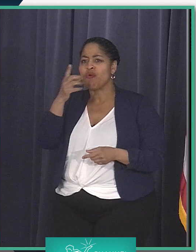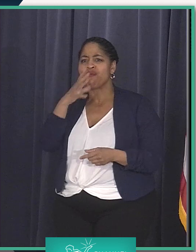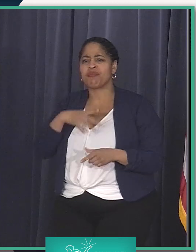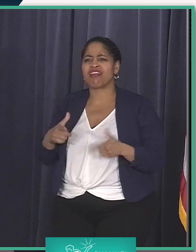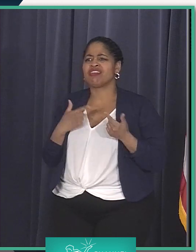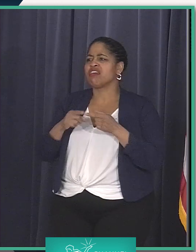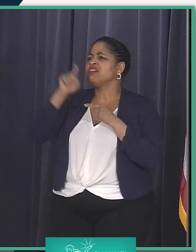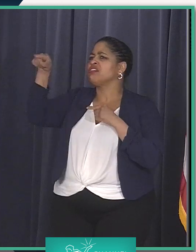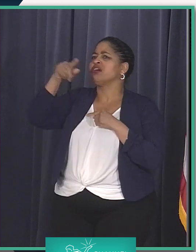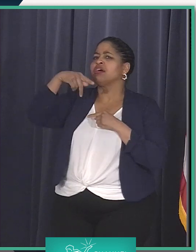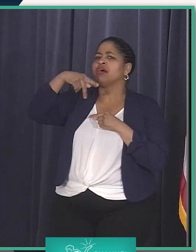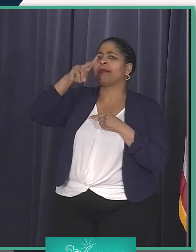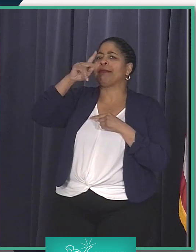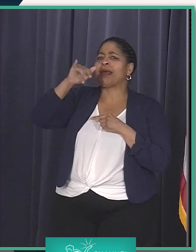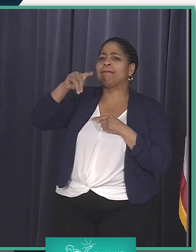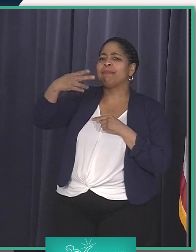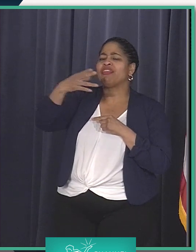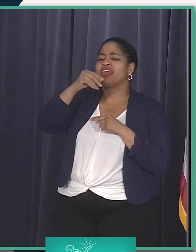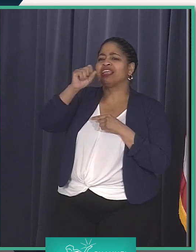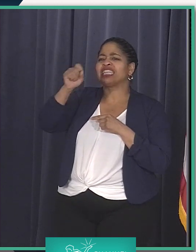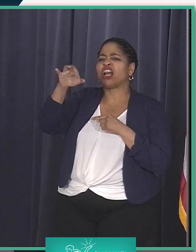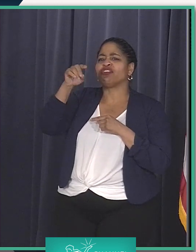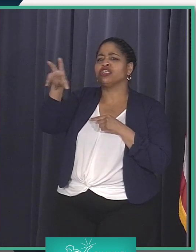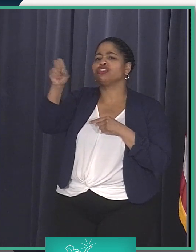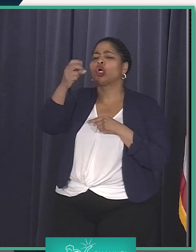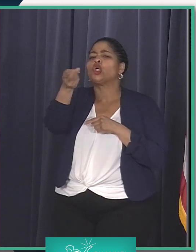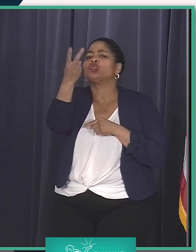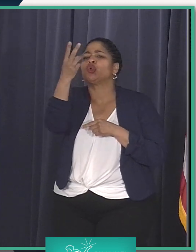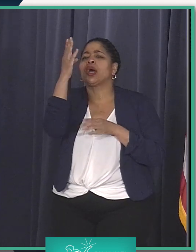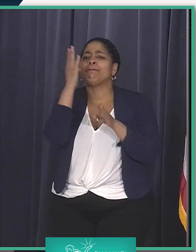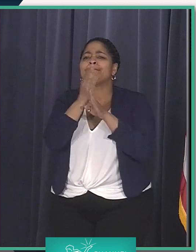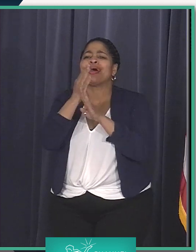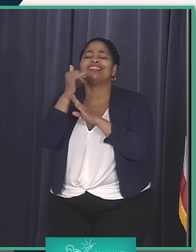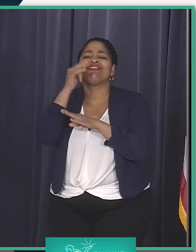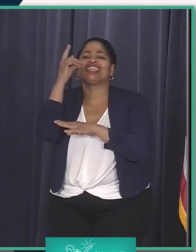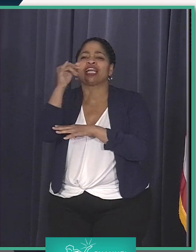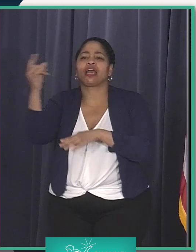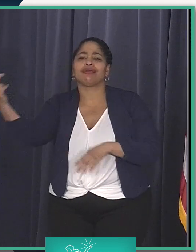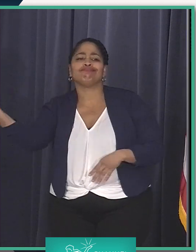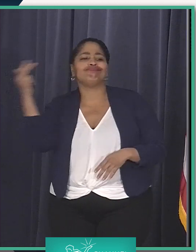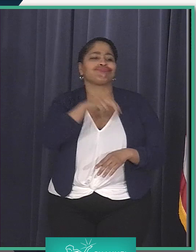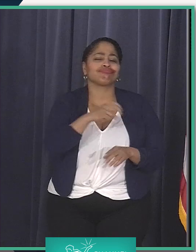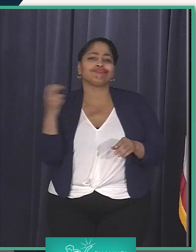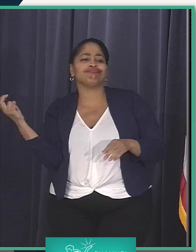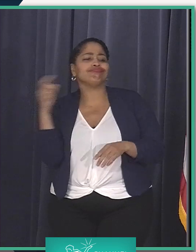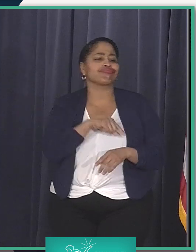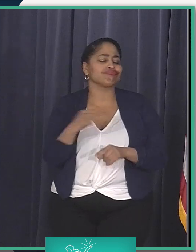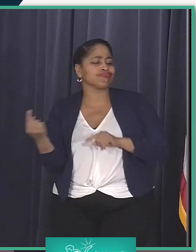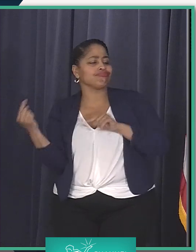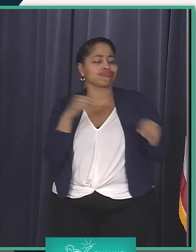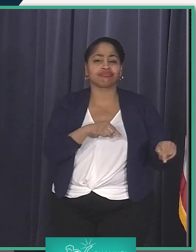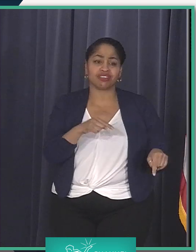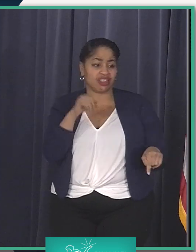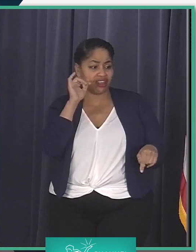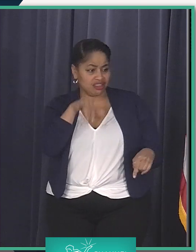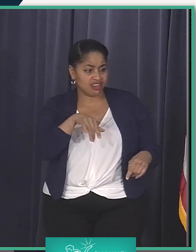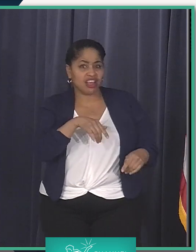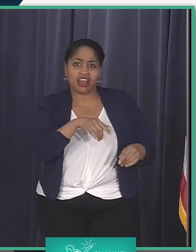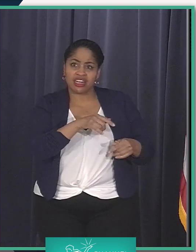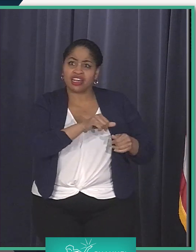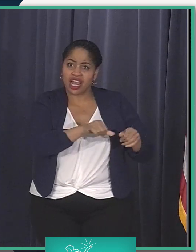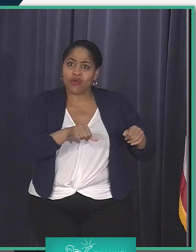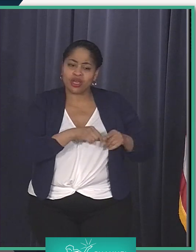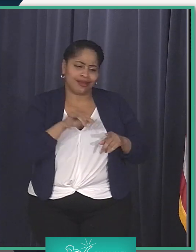over at Plymouth and Southfield. She took 2 buses every day to get to the Jefferson Chalmers neighborhood just to fill